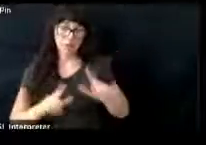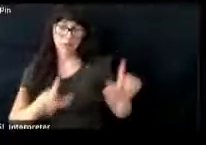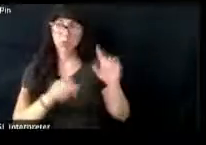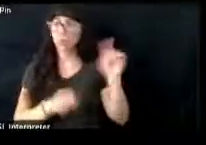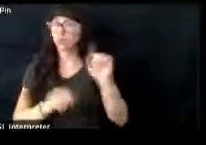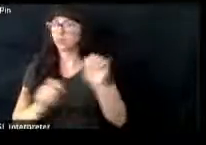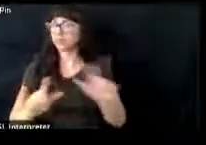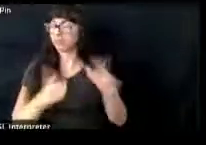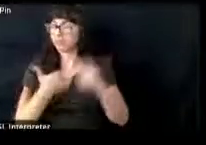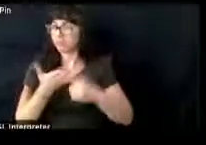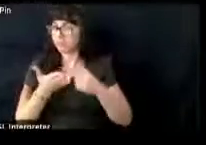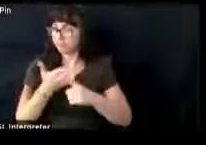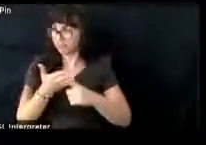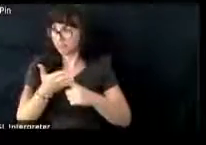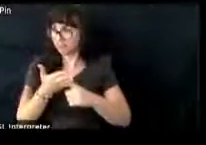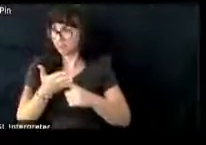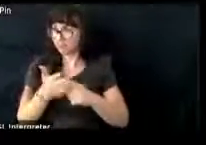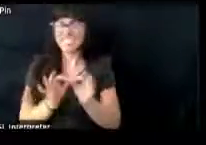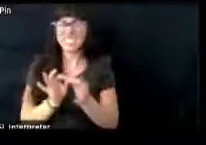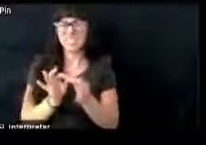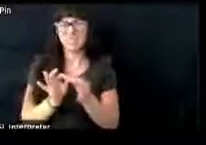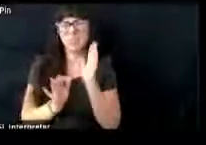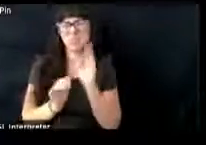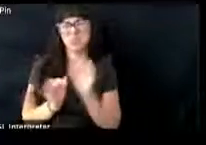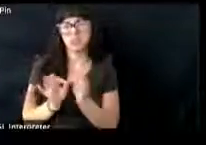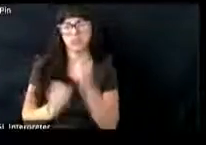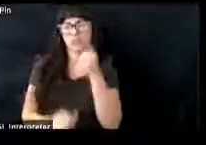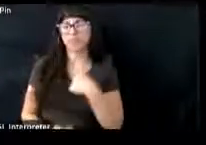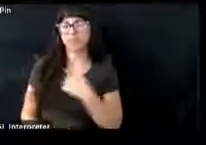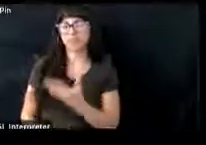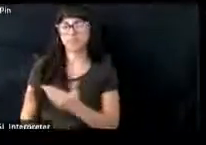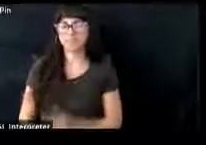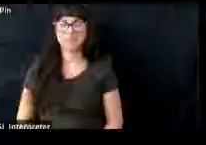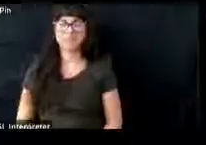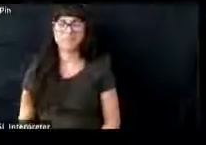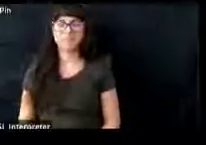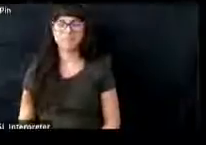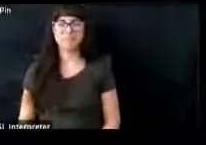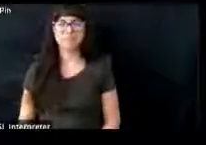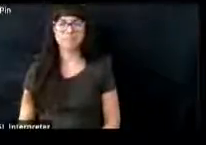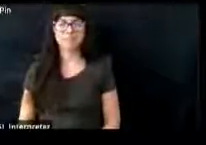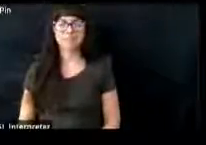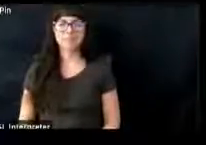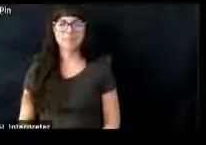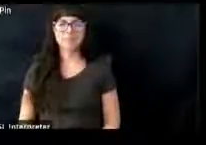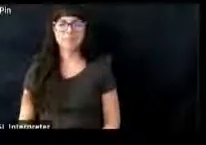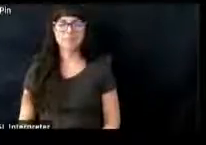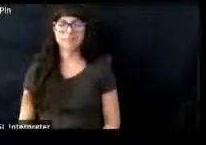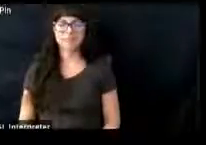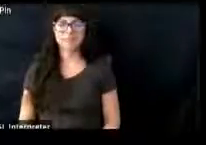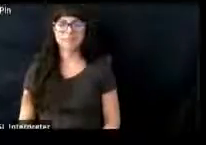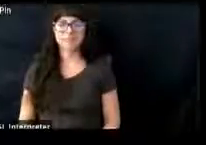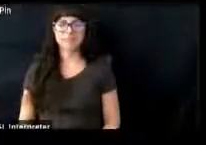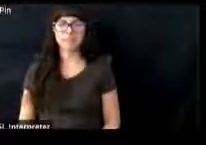today, the interpreter will interpret. El orden